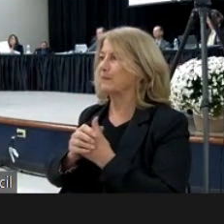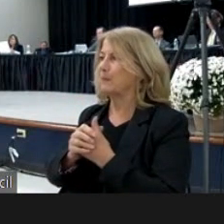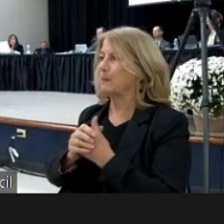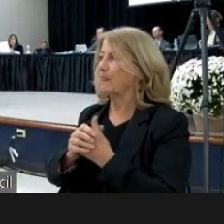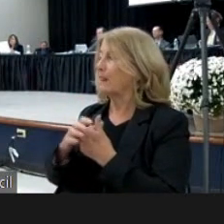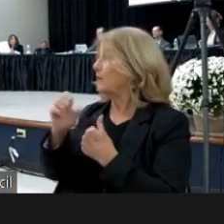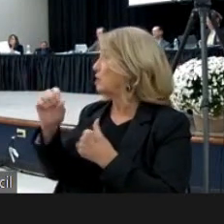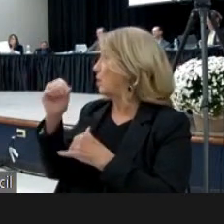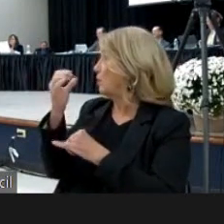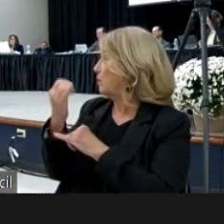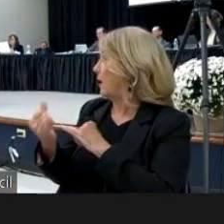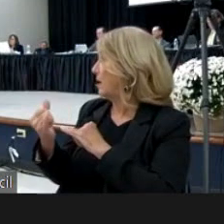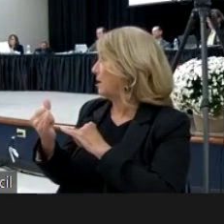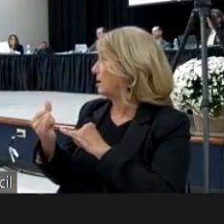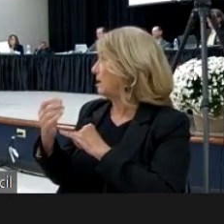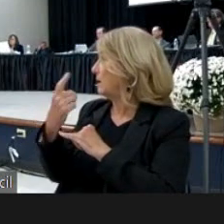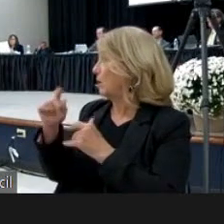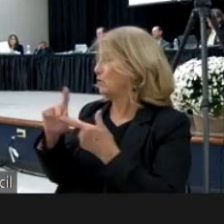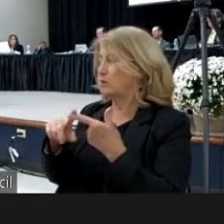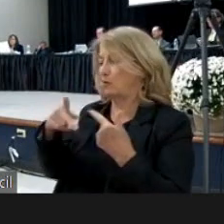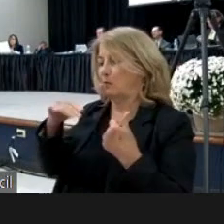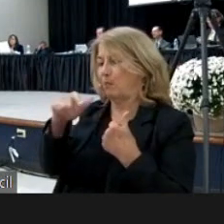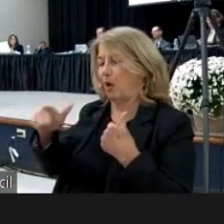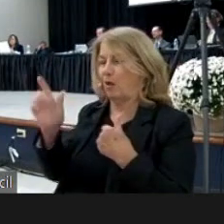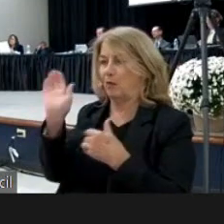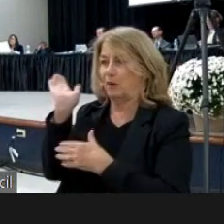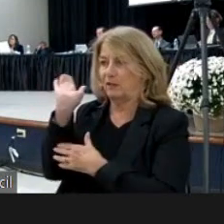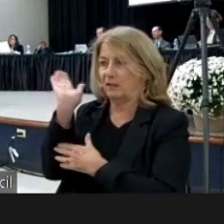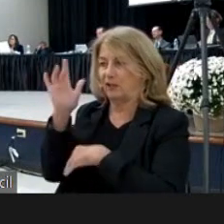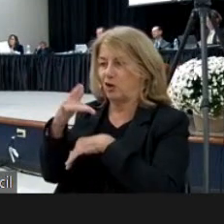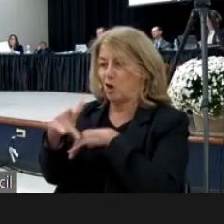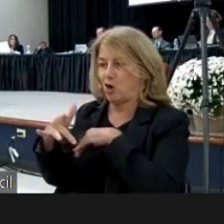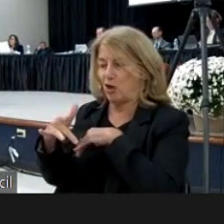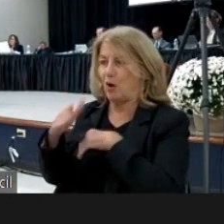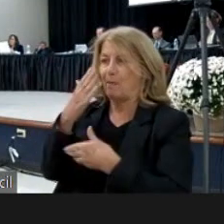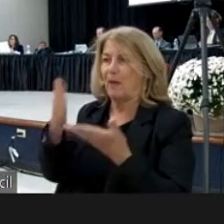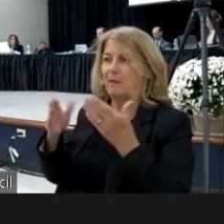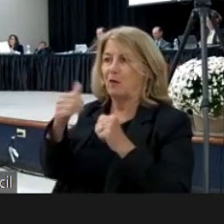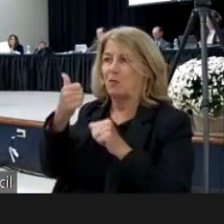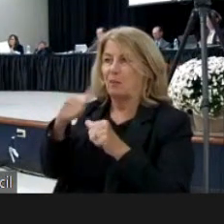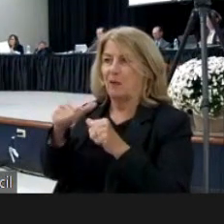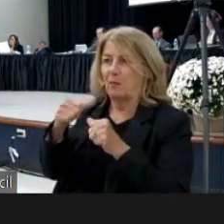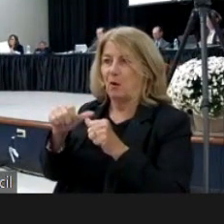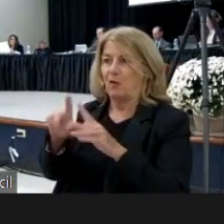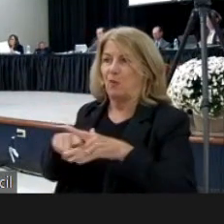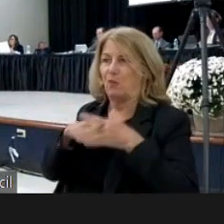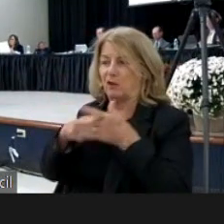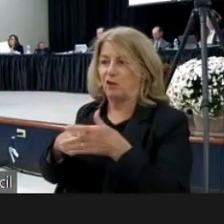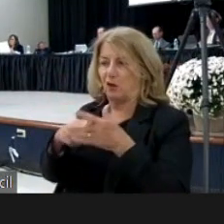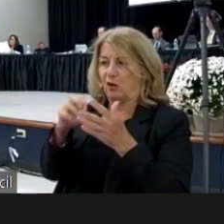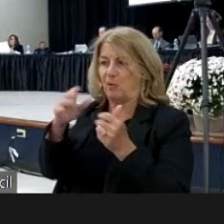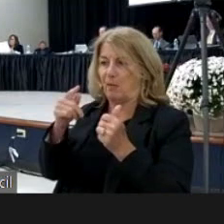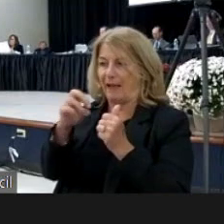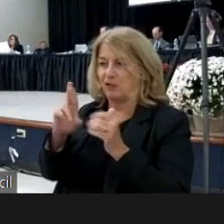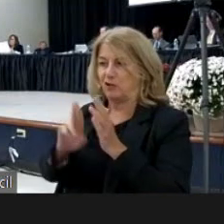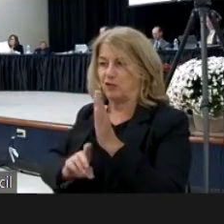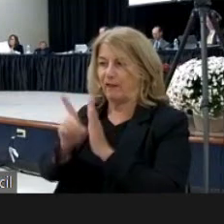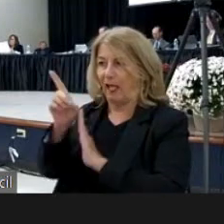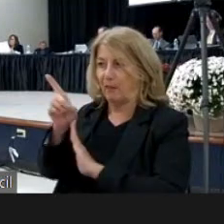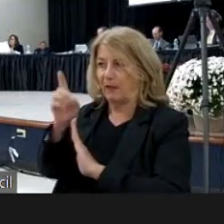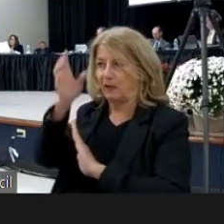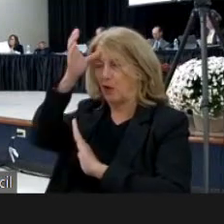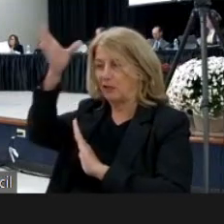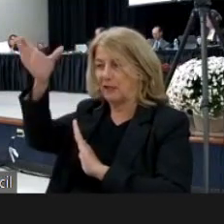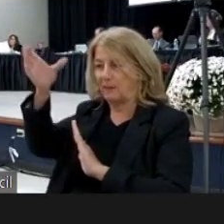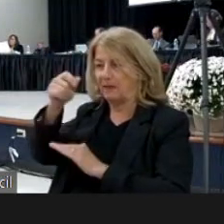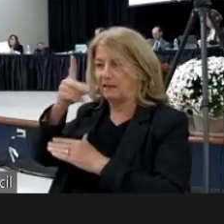So finally, it takes us to actually Paul's presentation earlier. You may recall in our original master development concept that the site